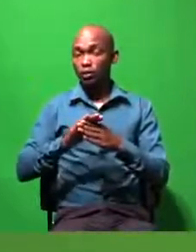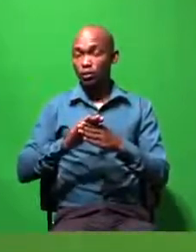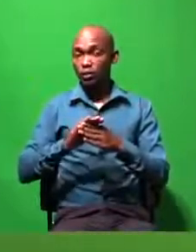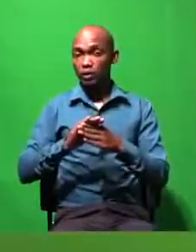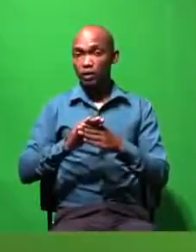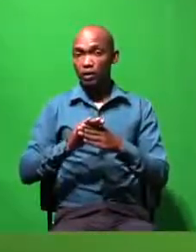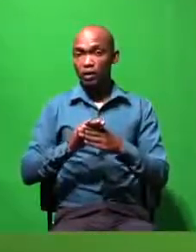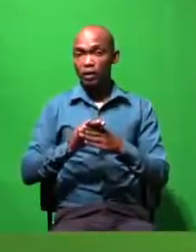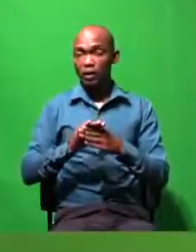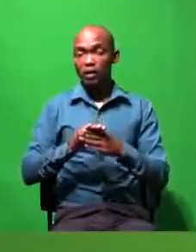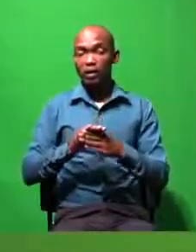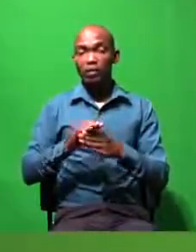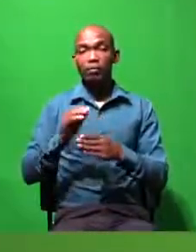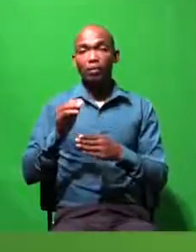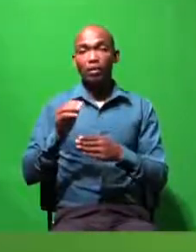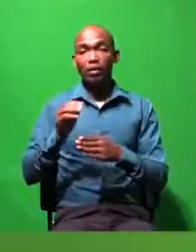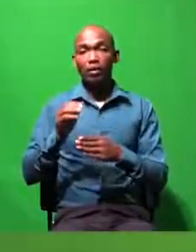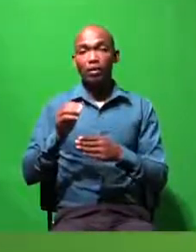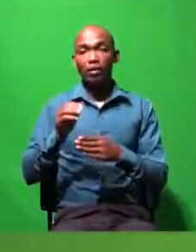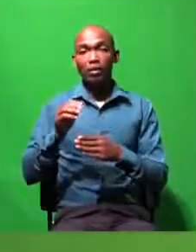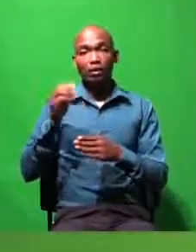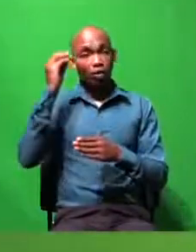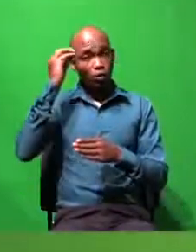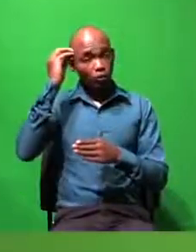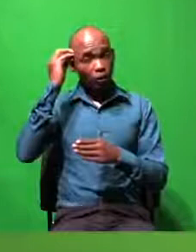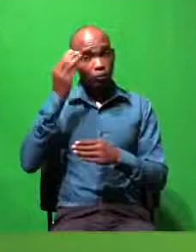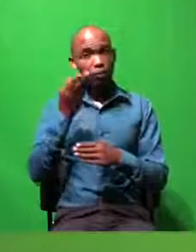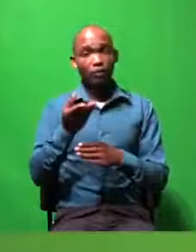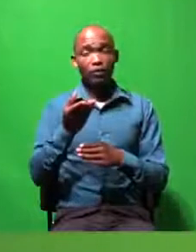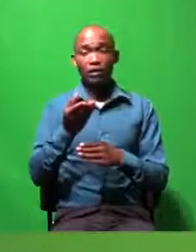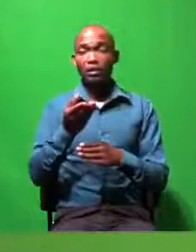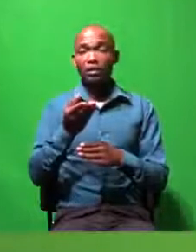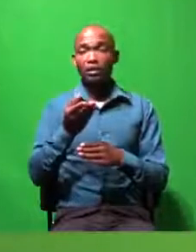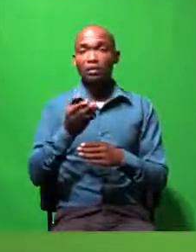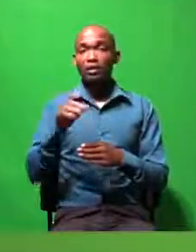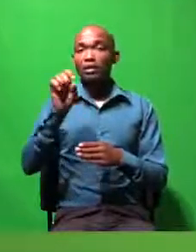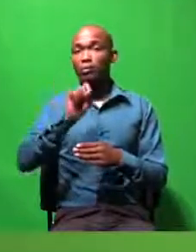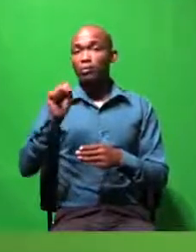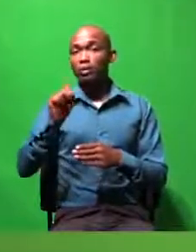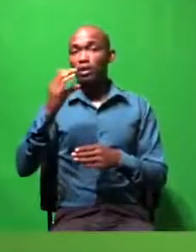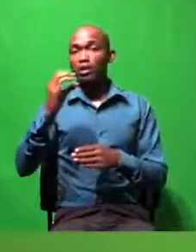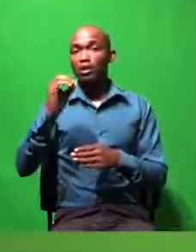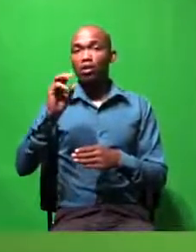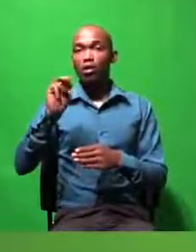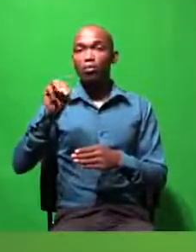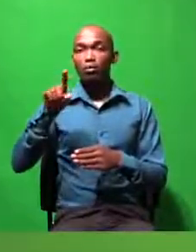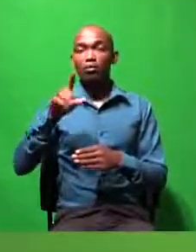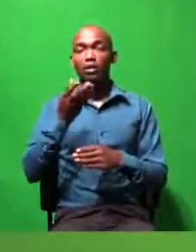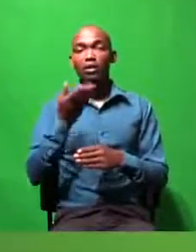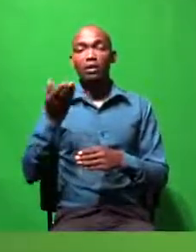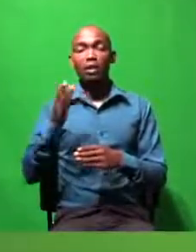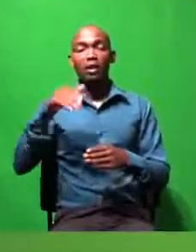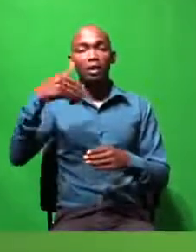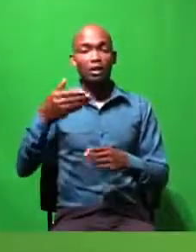of supplementary angles, complementary angles, and the full turn to find unknown in